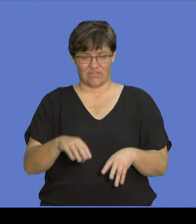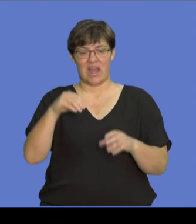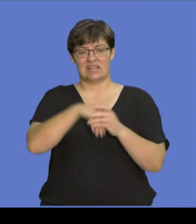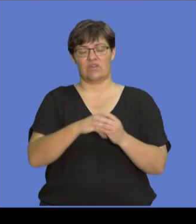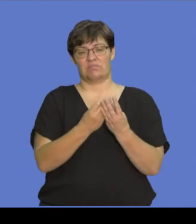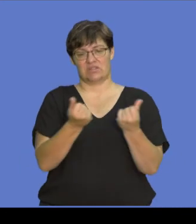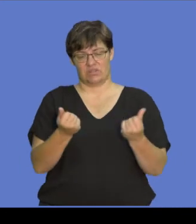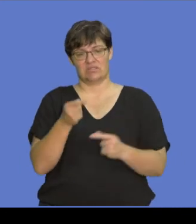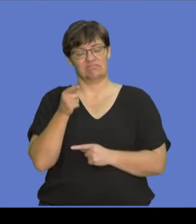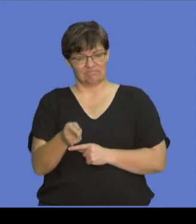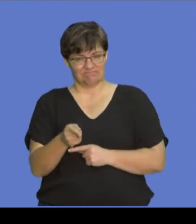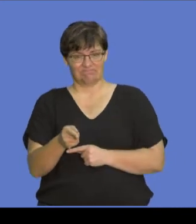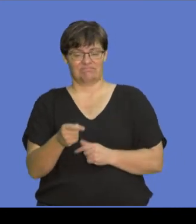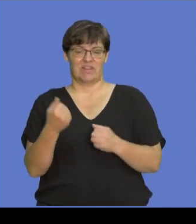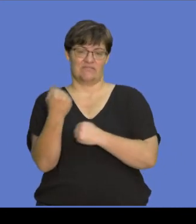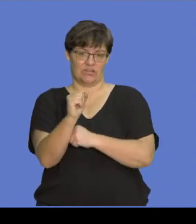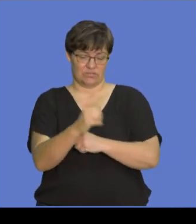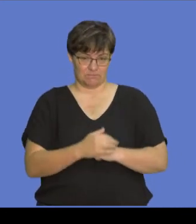to our factory.